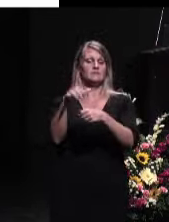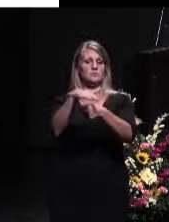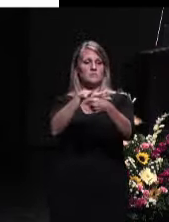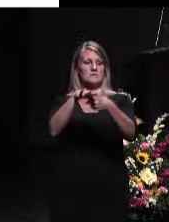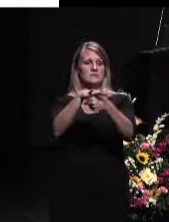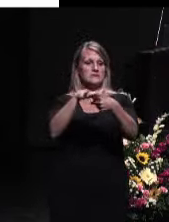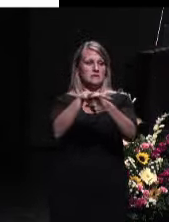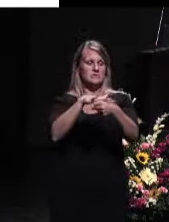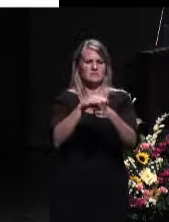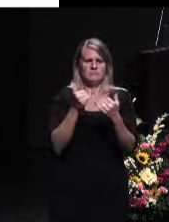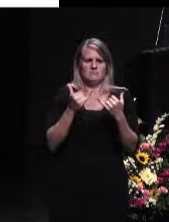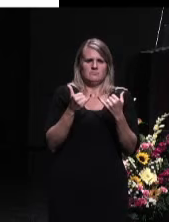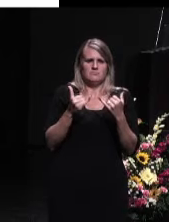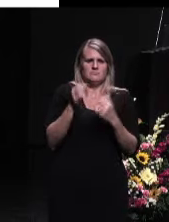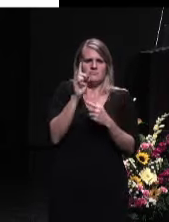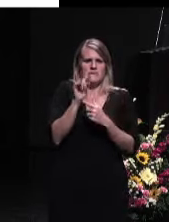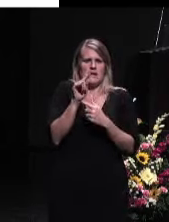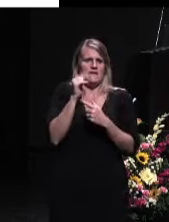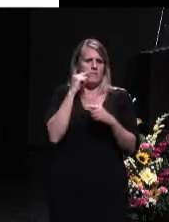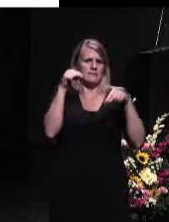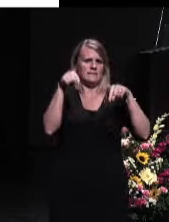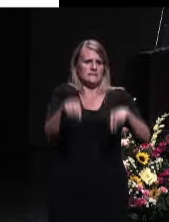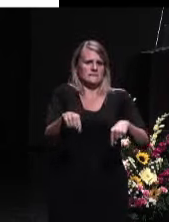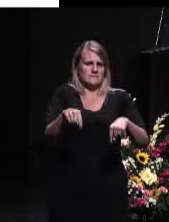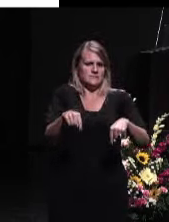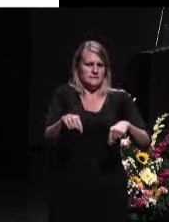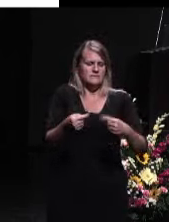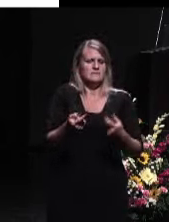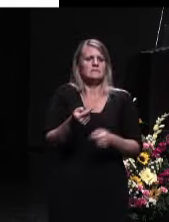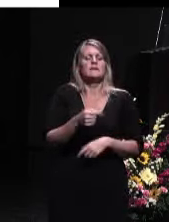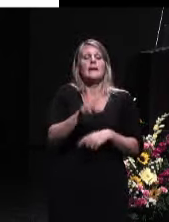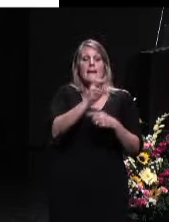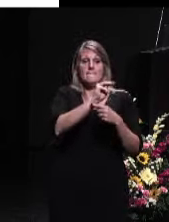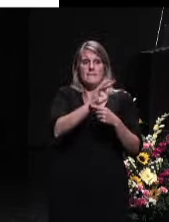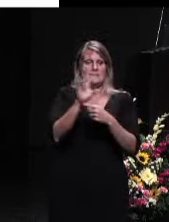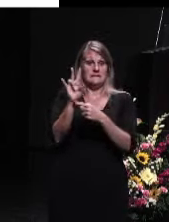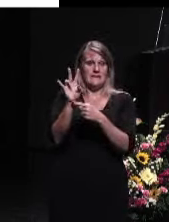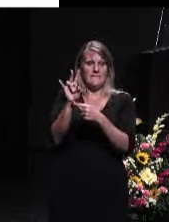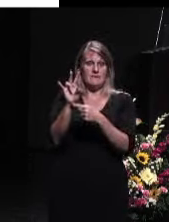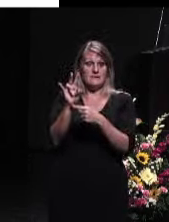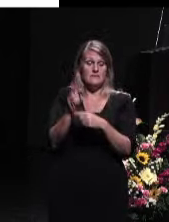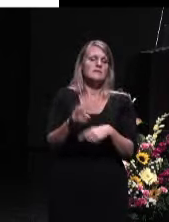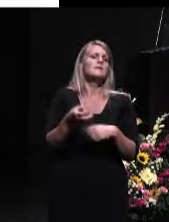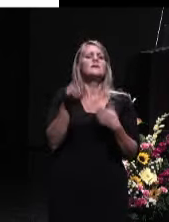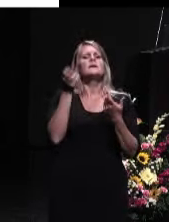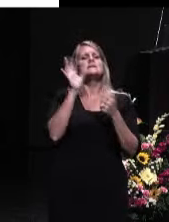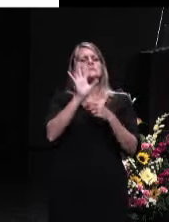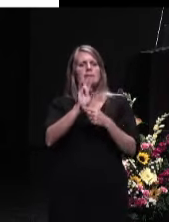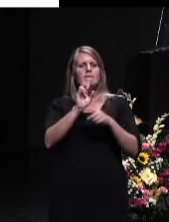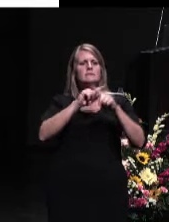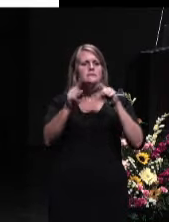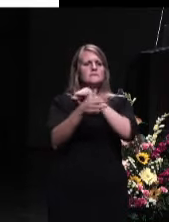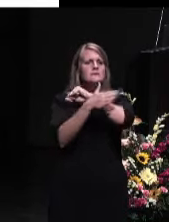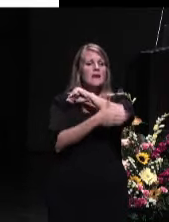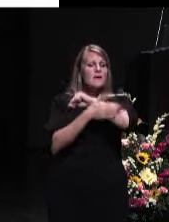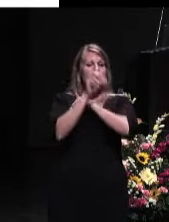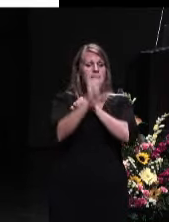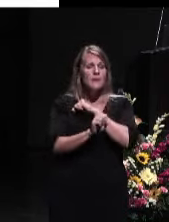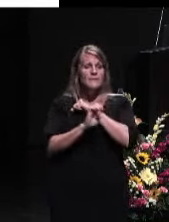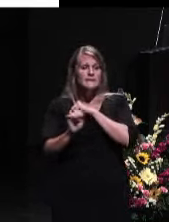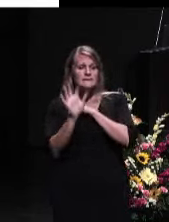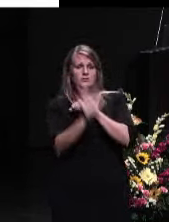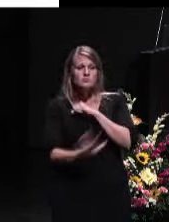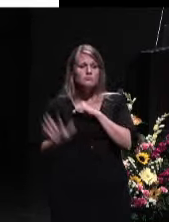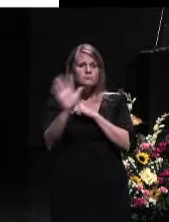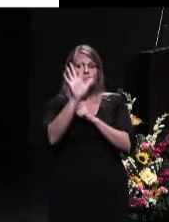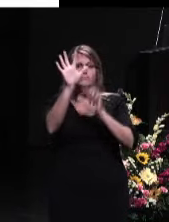is very current data for this presentation. M7 is the Milwaukee 7, southeastern Wisconsin 7 counties. Today,